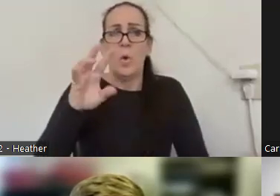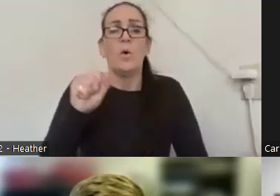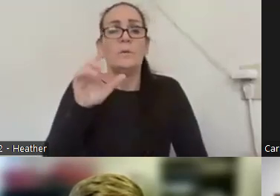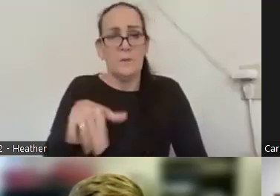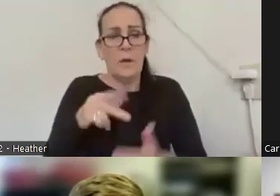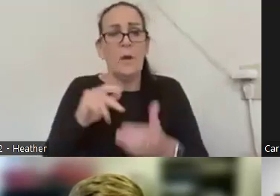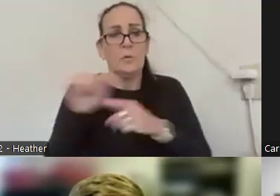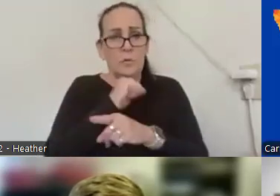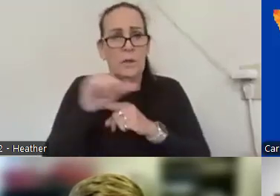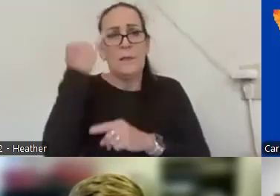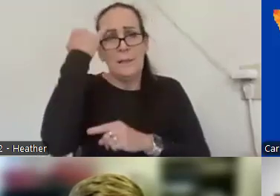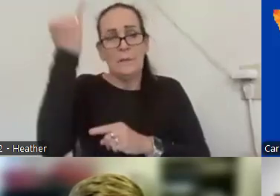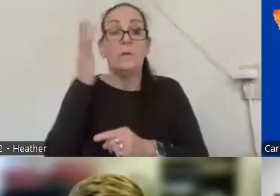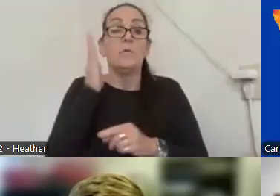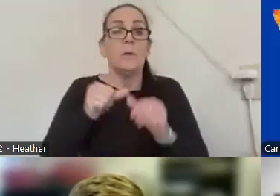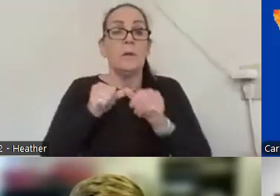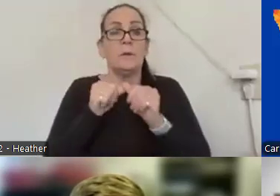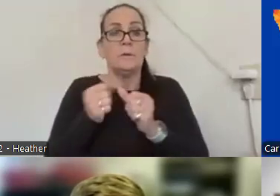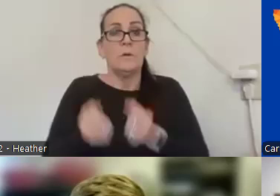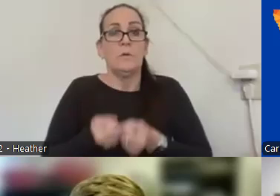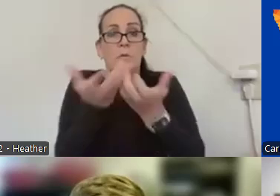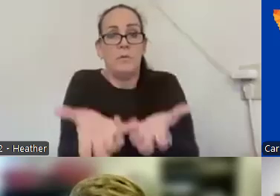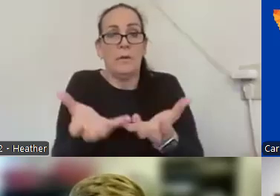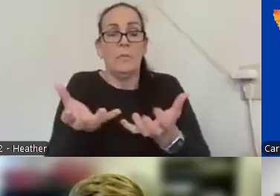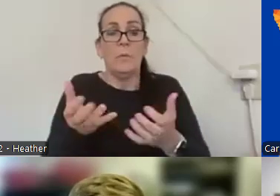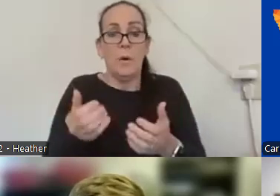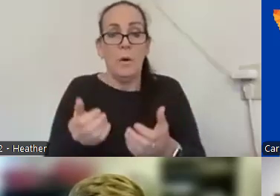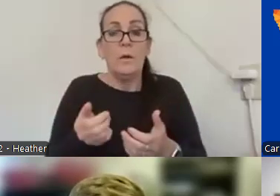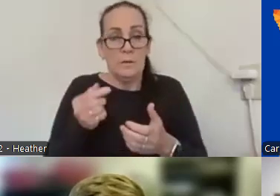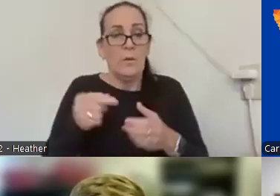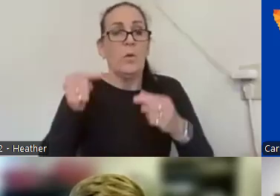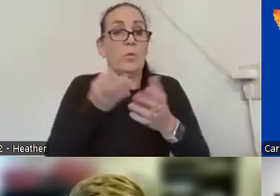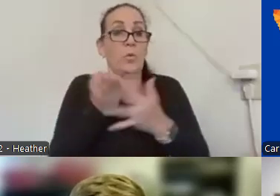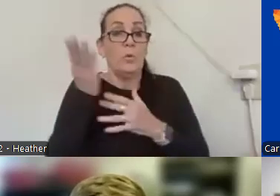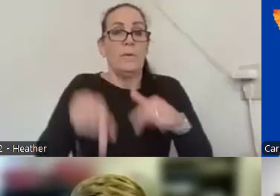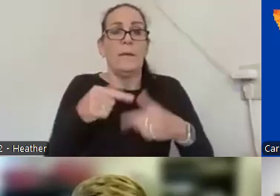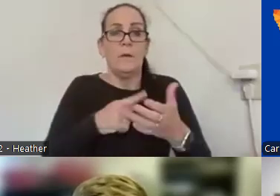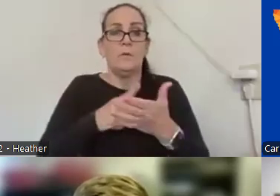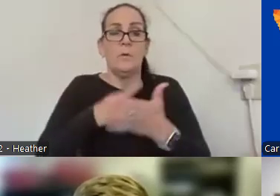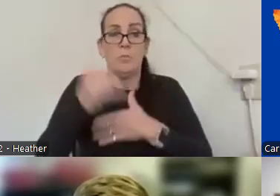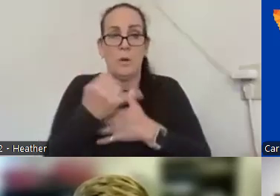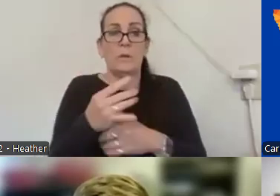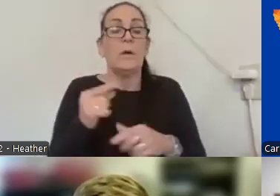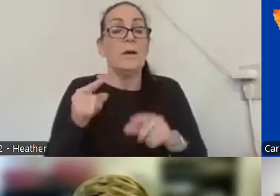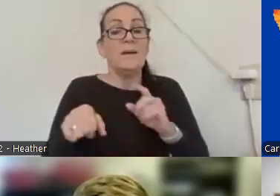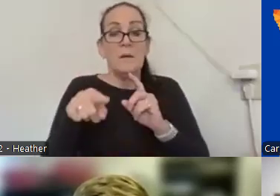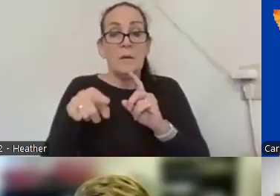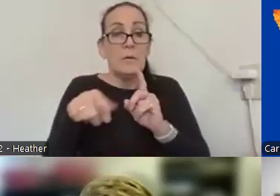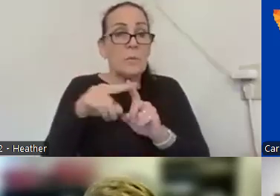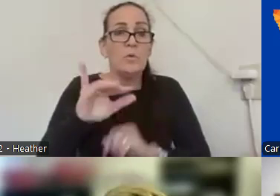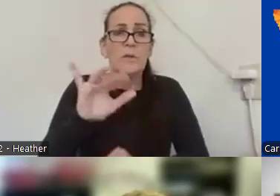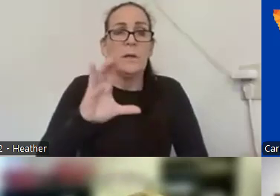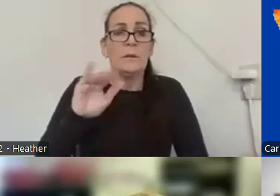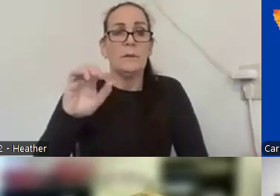will continue to be made available through this current project. And then I would say for Cal Cares, we really want